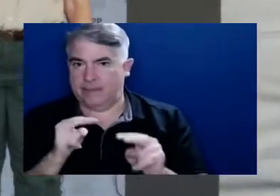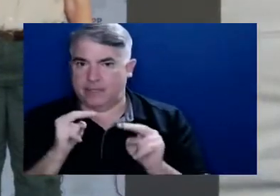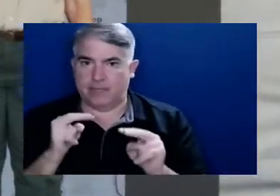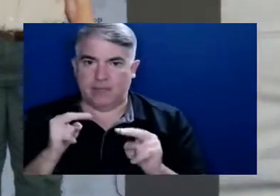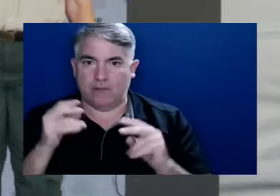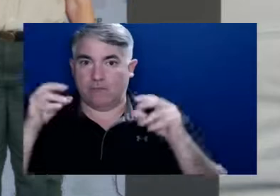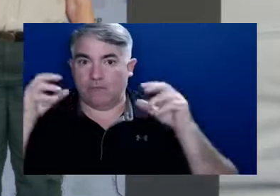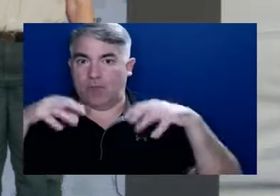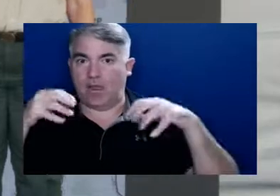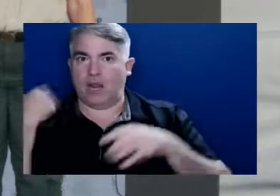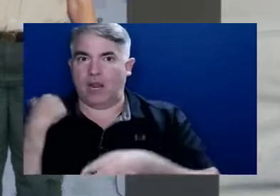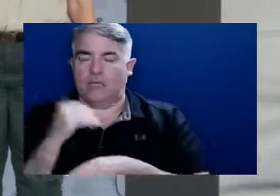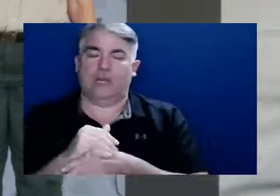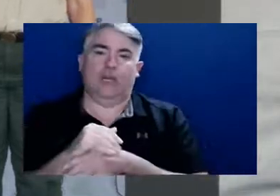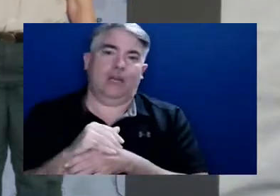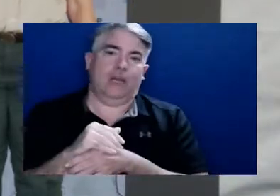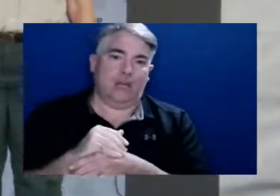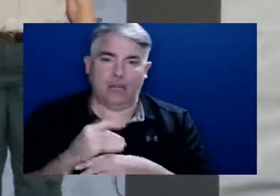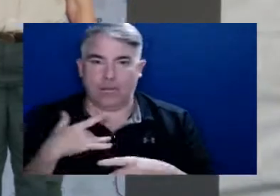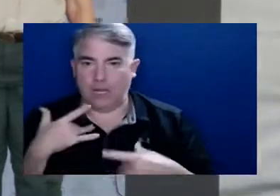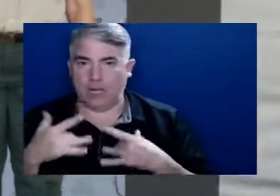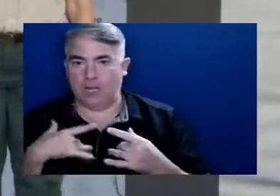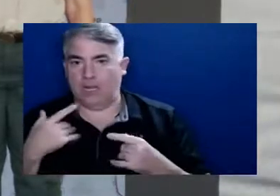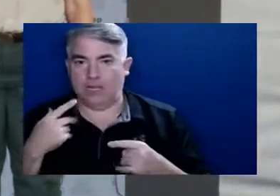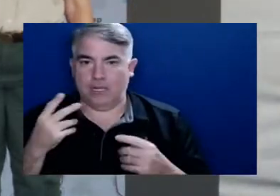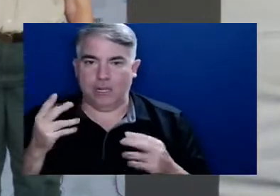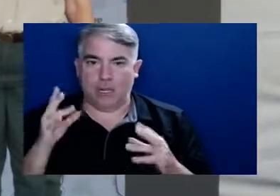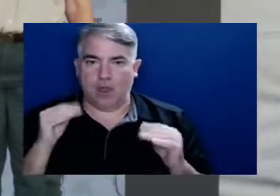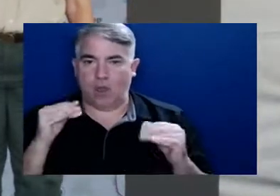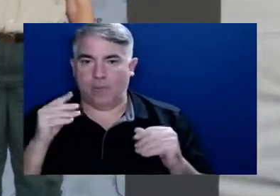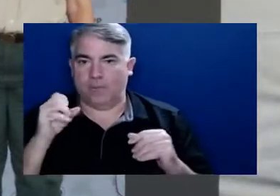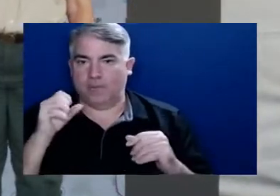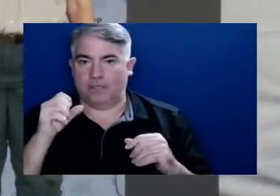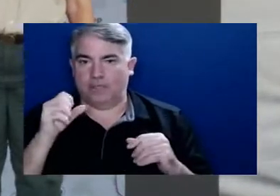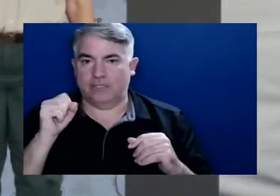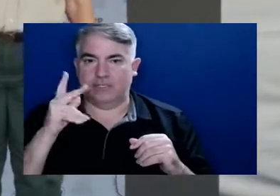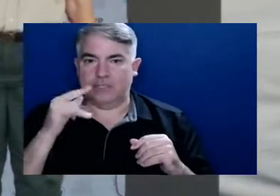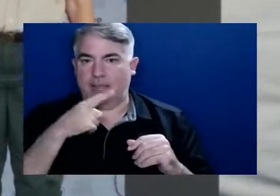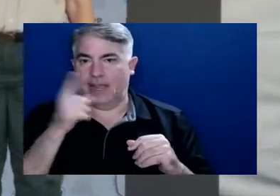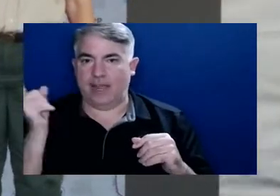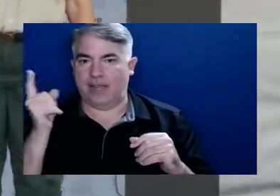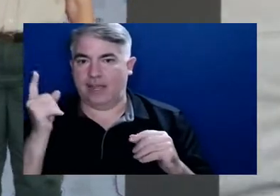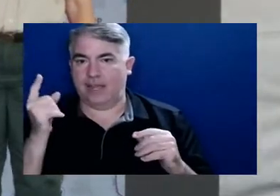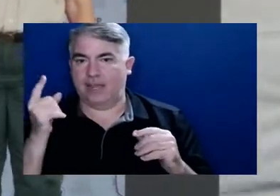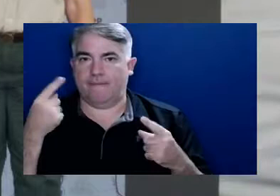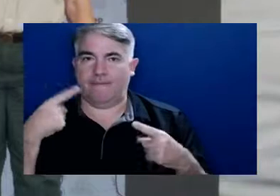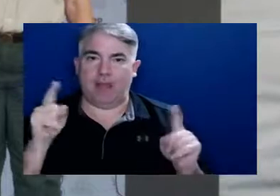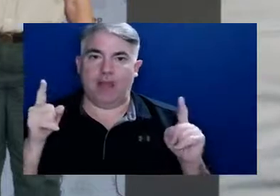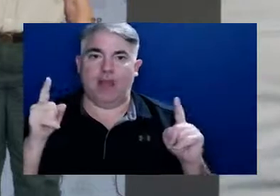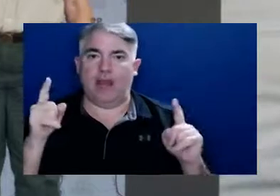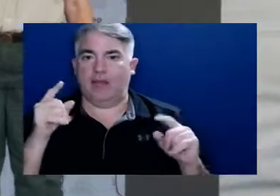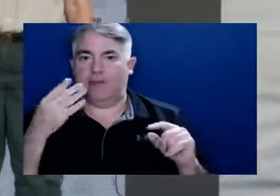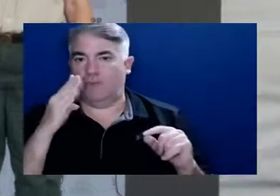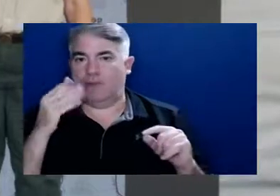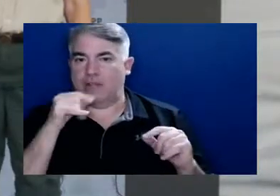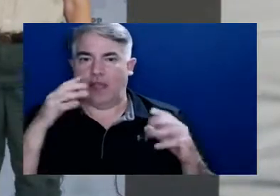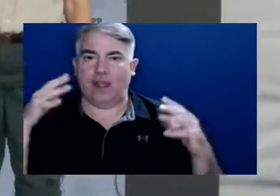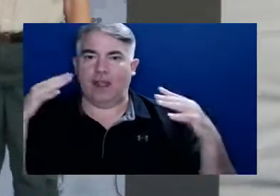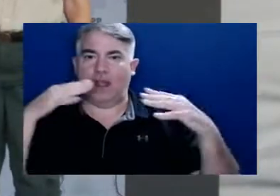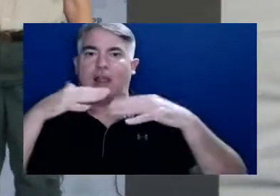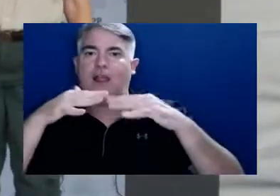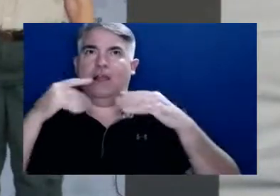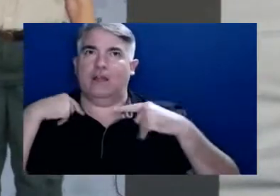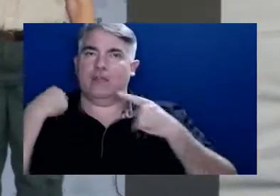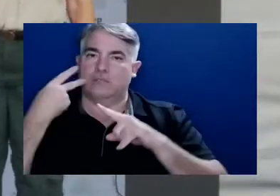see the clear skies today. It's just, we haven't seen skies like this probably in 3 months, so it's a great thing. It gives us